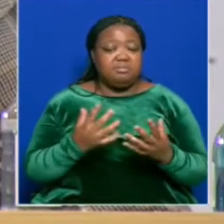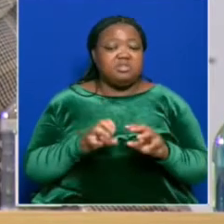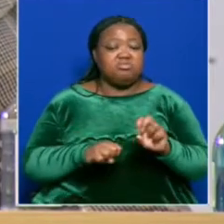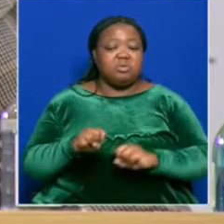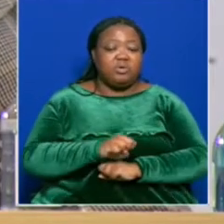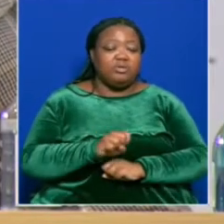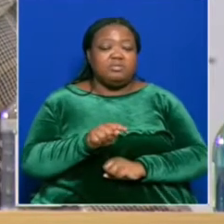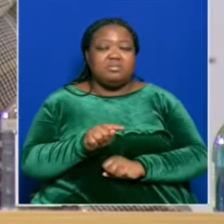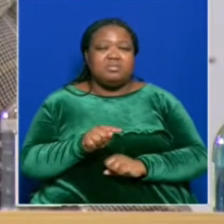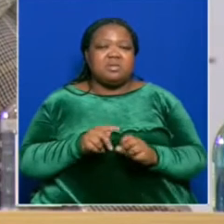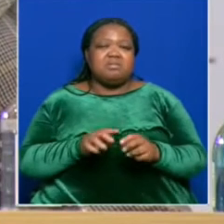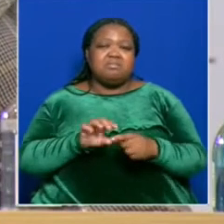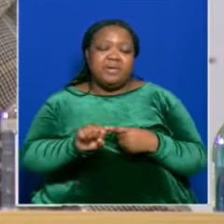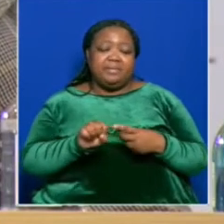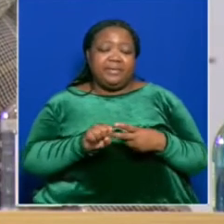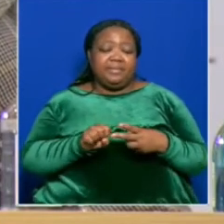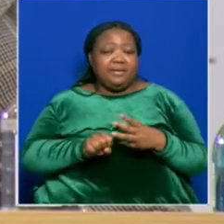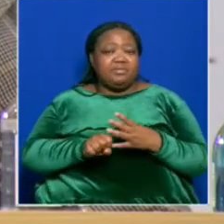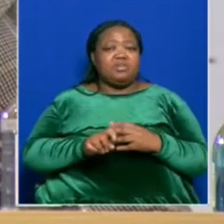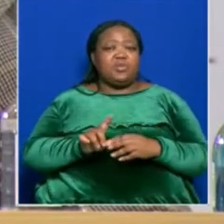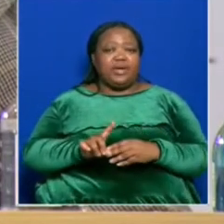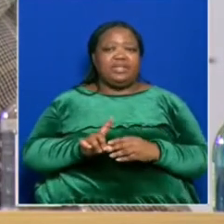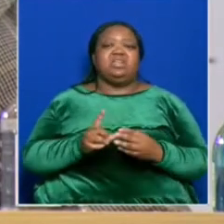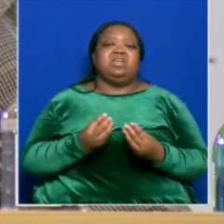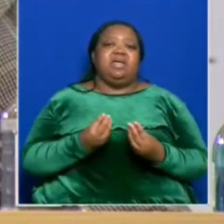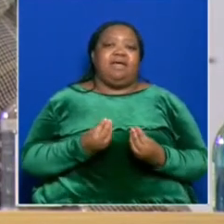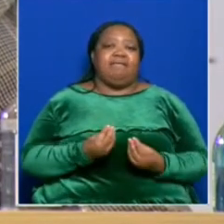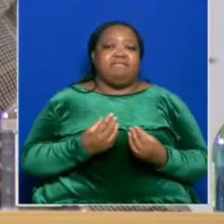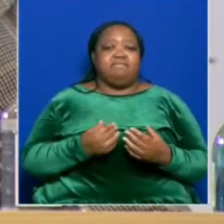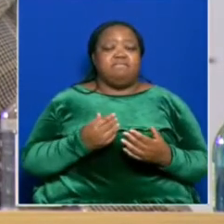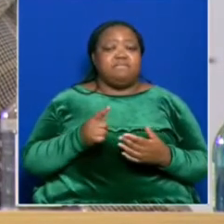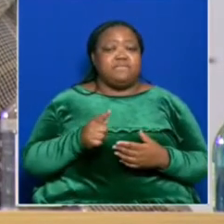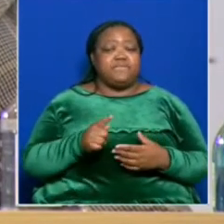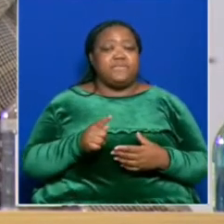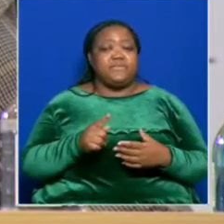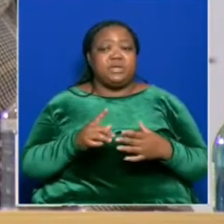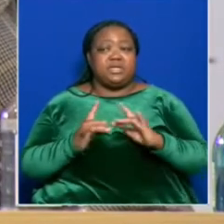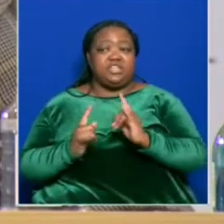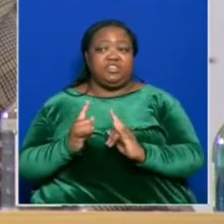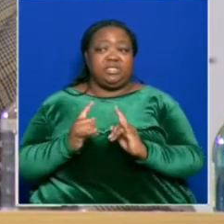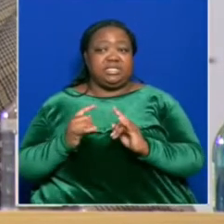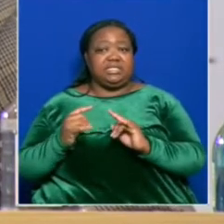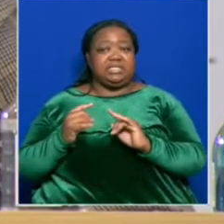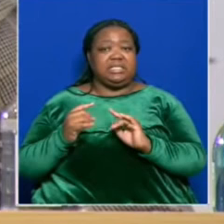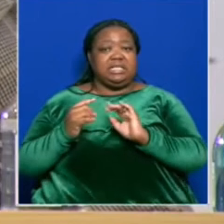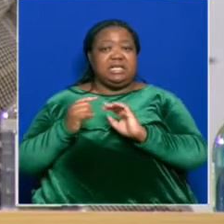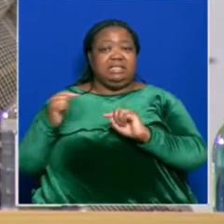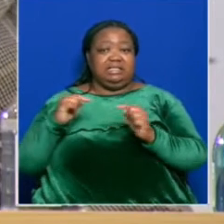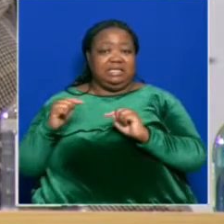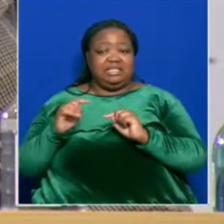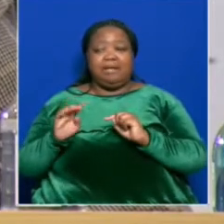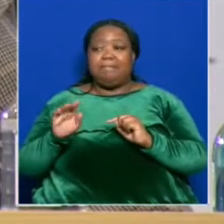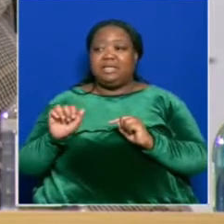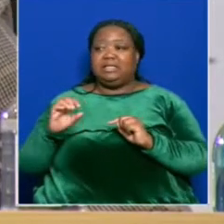process undertaken in the city. While they are significant enough to make the process irregular and expose the city to litigation, the BEC may still correct the